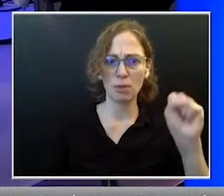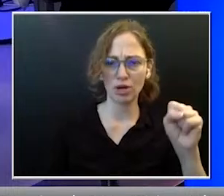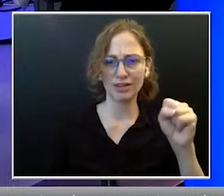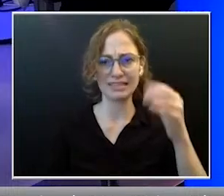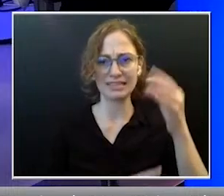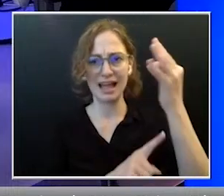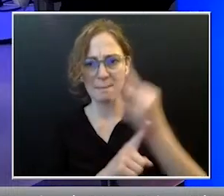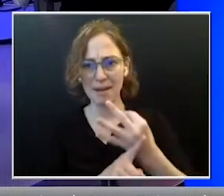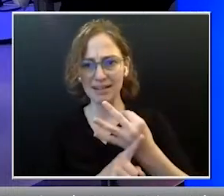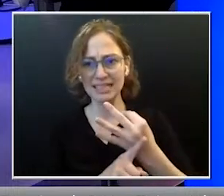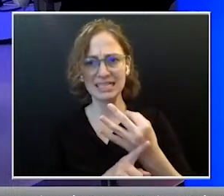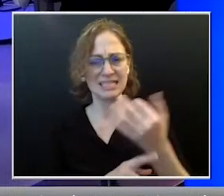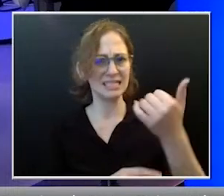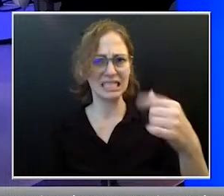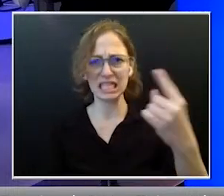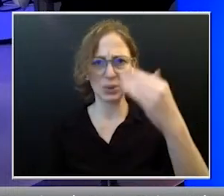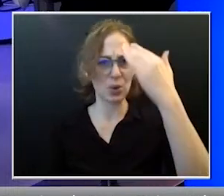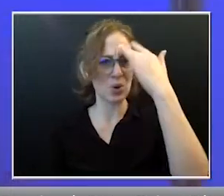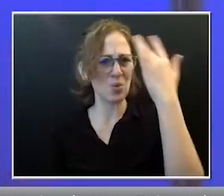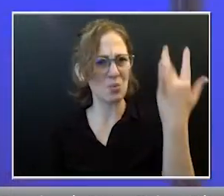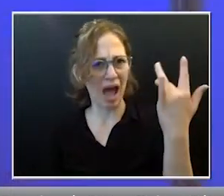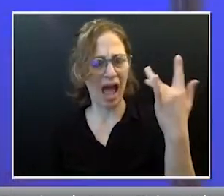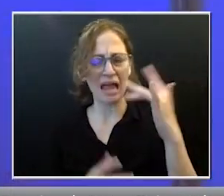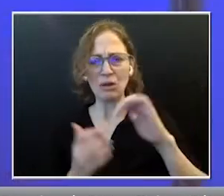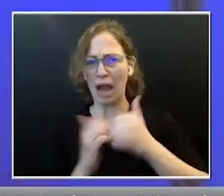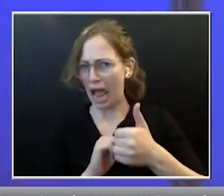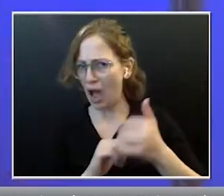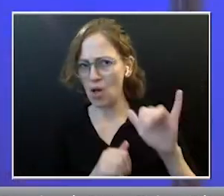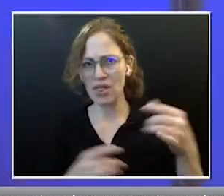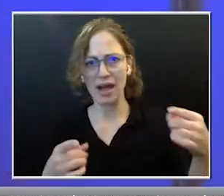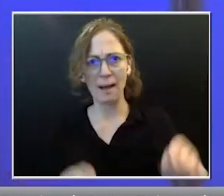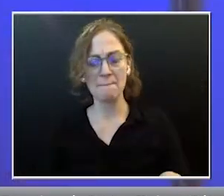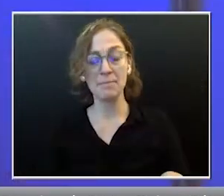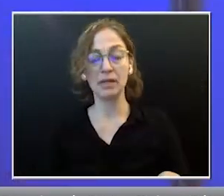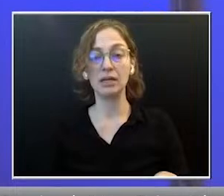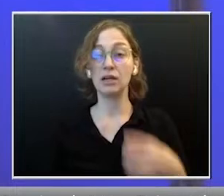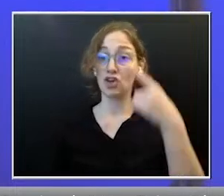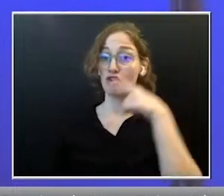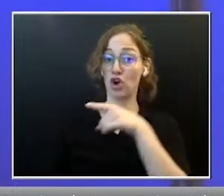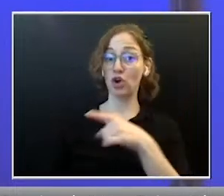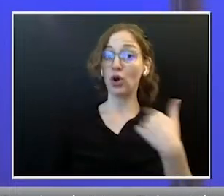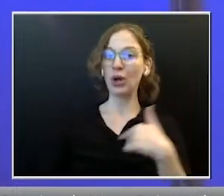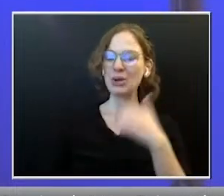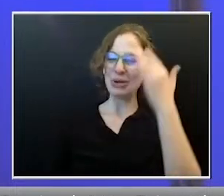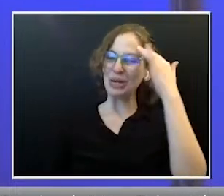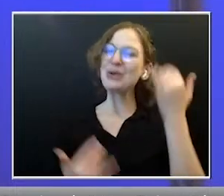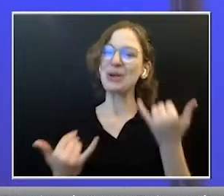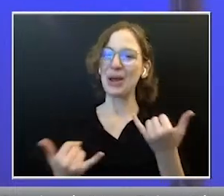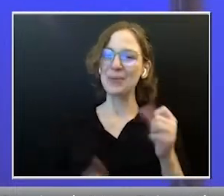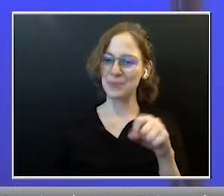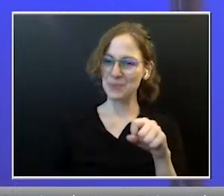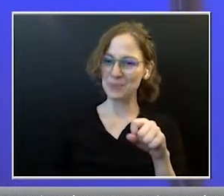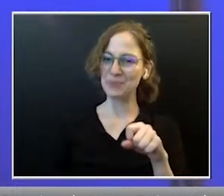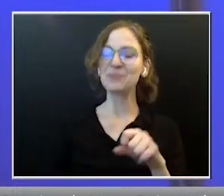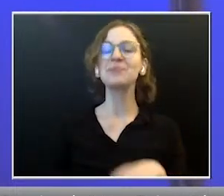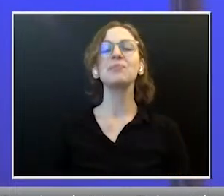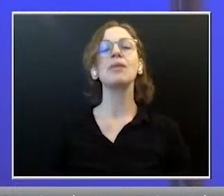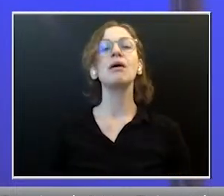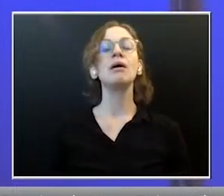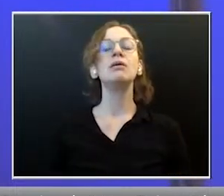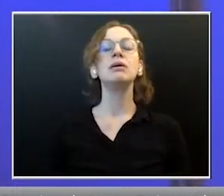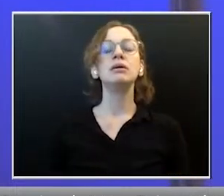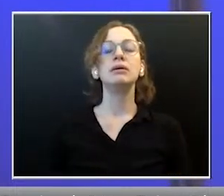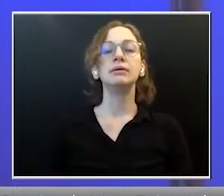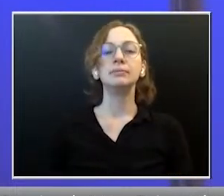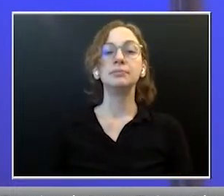why that happens or how that happens so quickly? I think in her case we do now. Yeah. And what did you learn? She